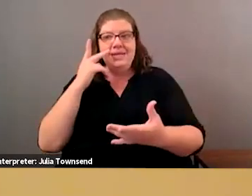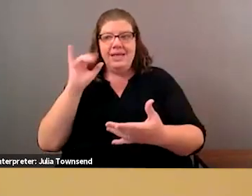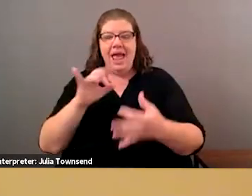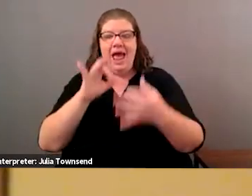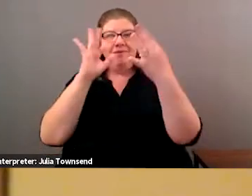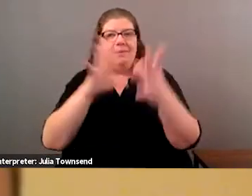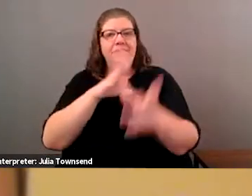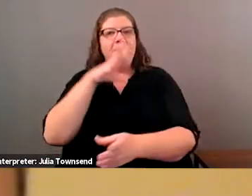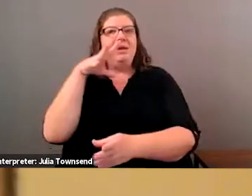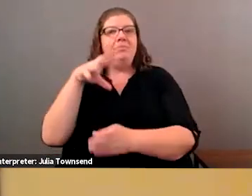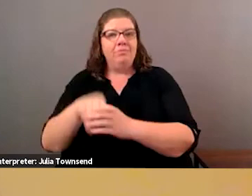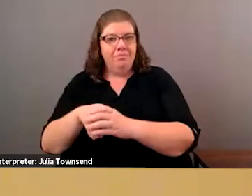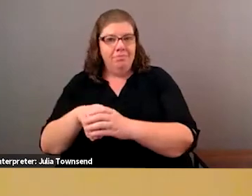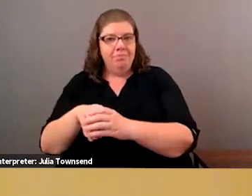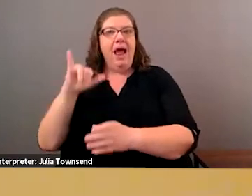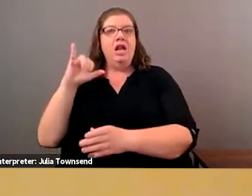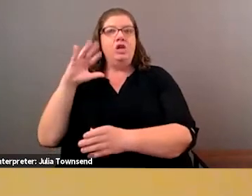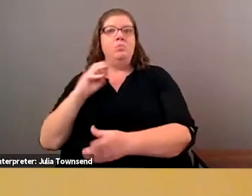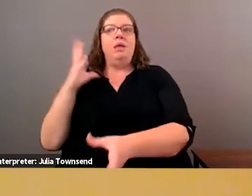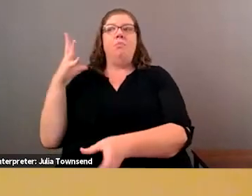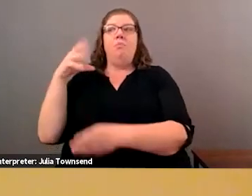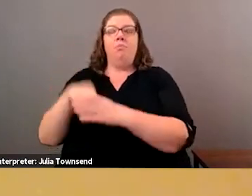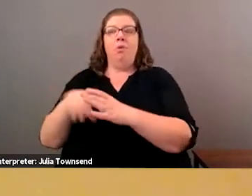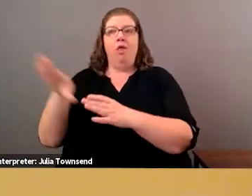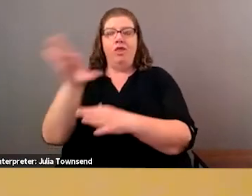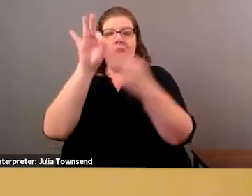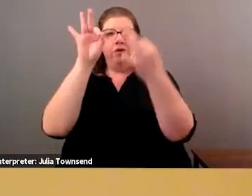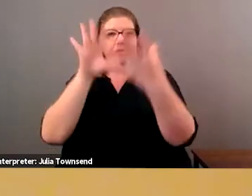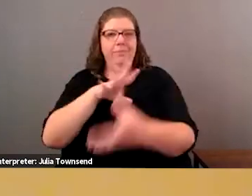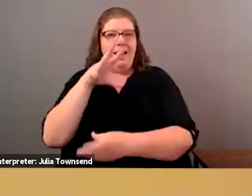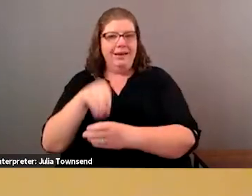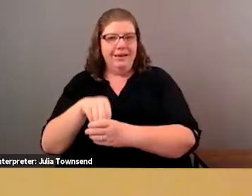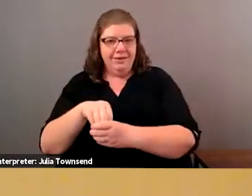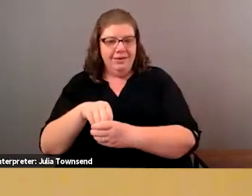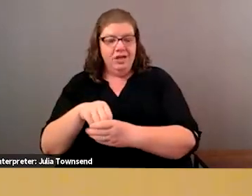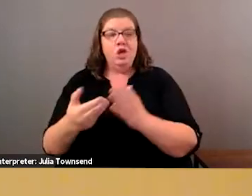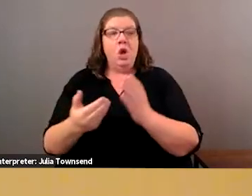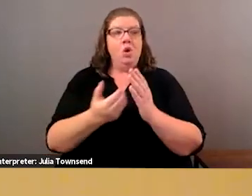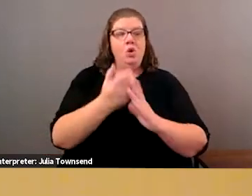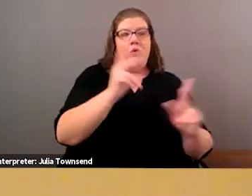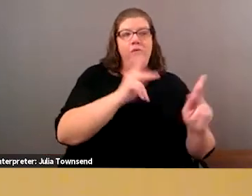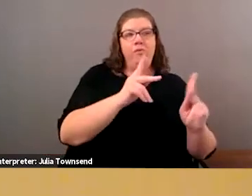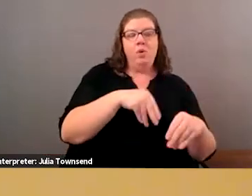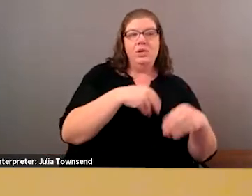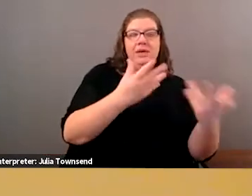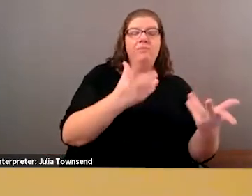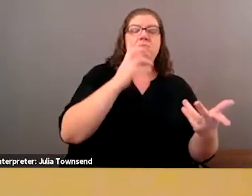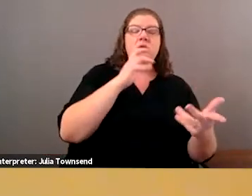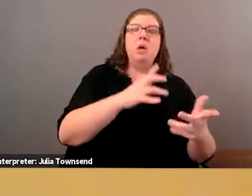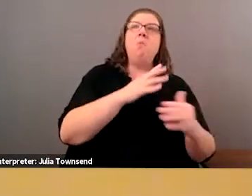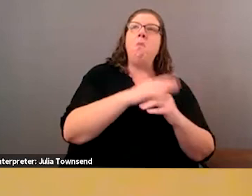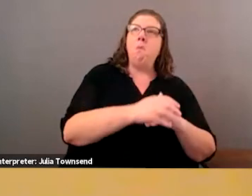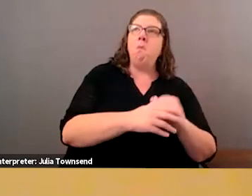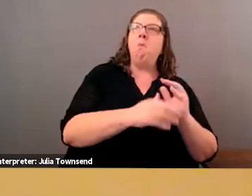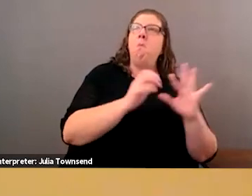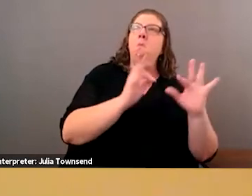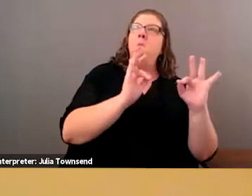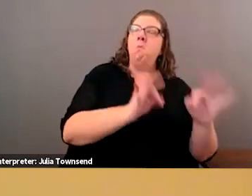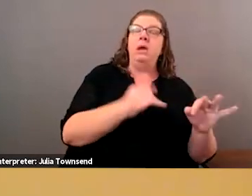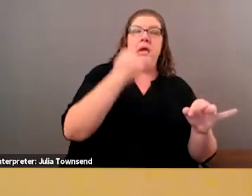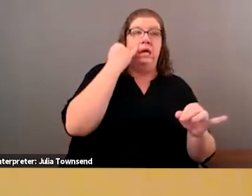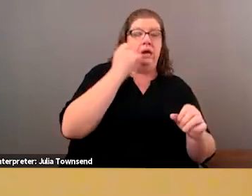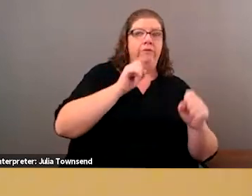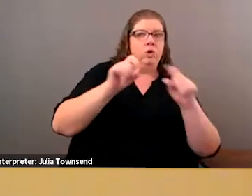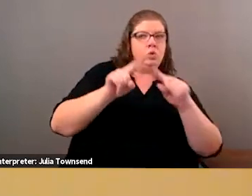implemented by illustrative mathematics. So I think that has also given our new folks some assurance that if there's questions